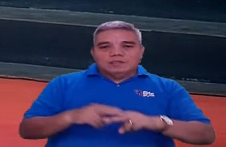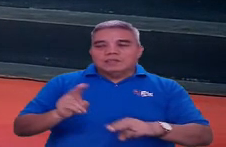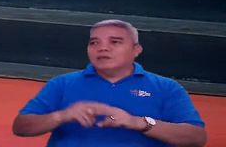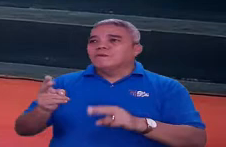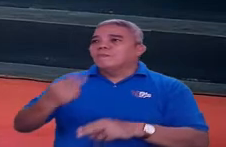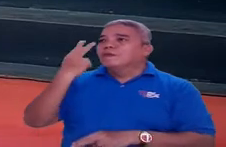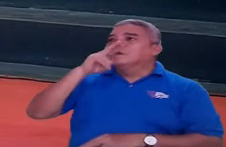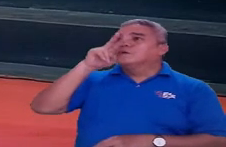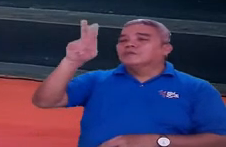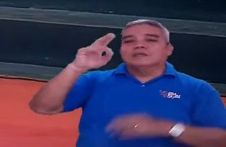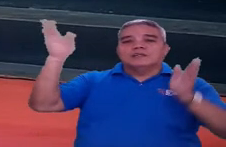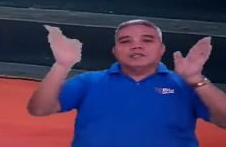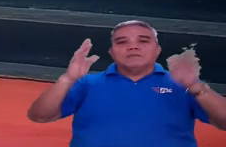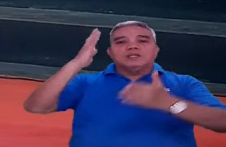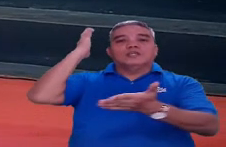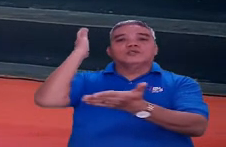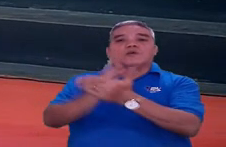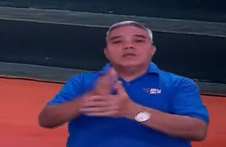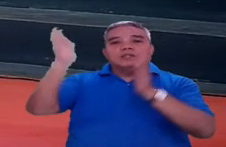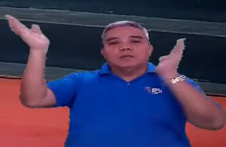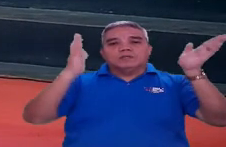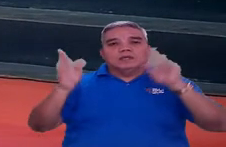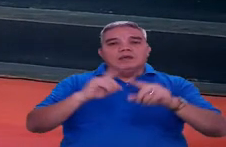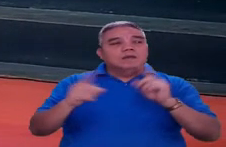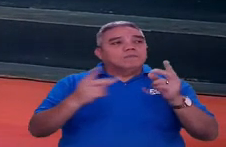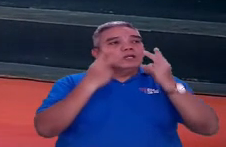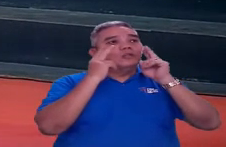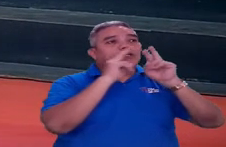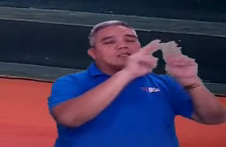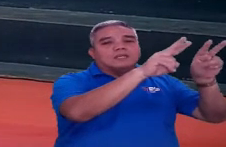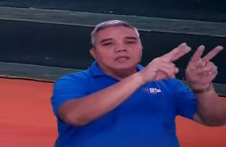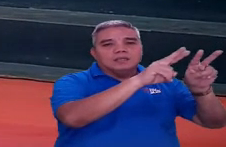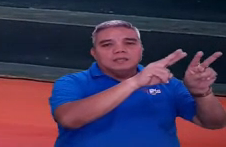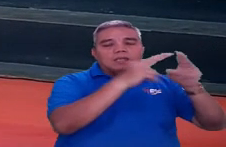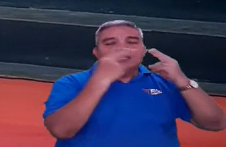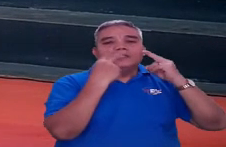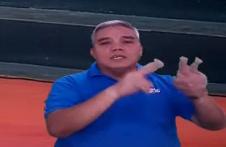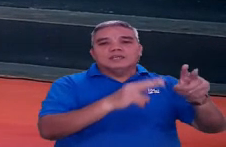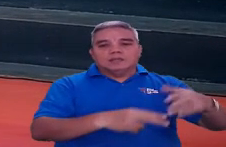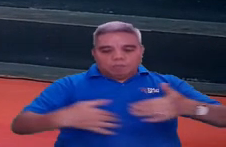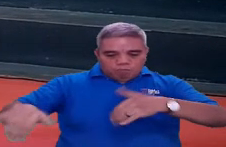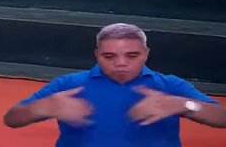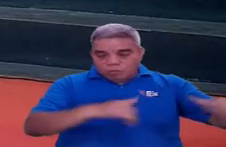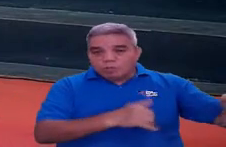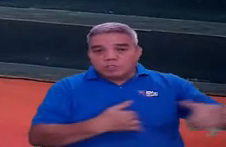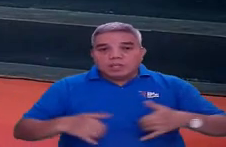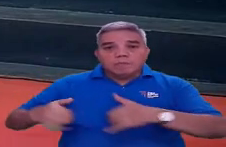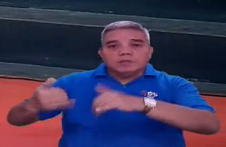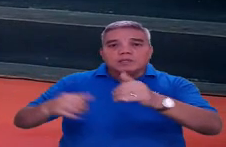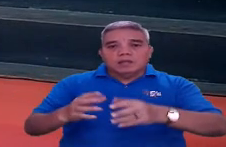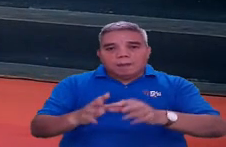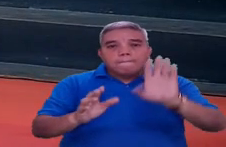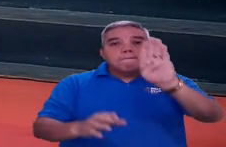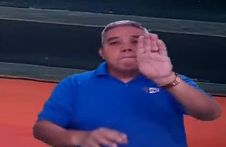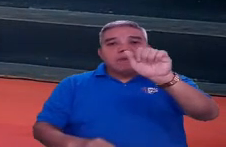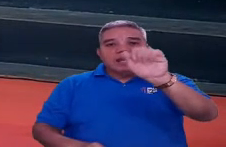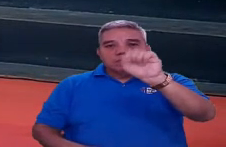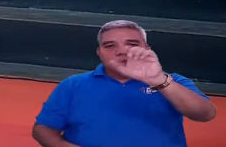they have to shorten their services because everyone wanted to see that football championship,